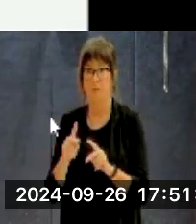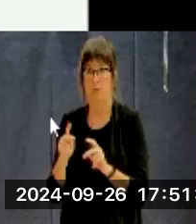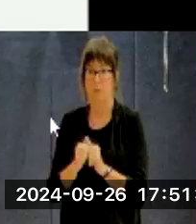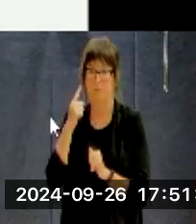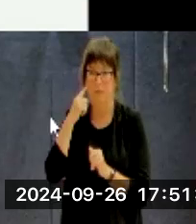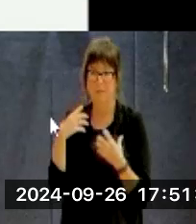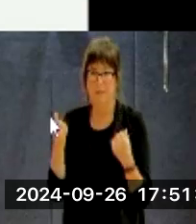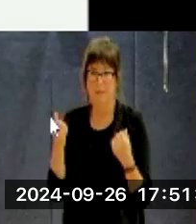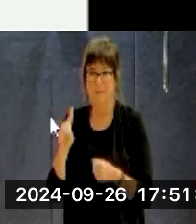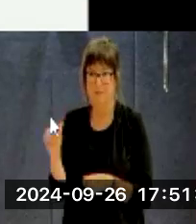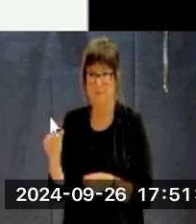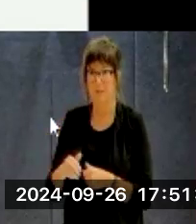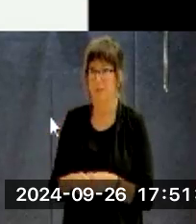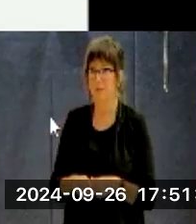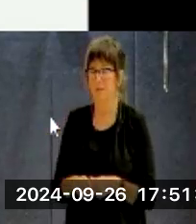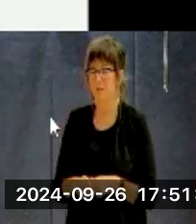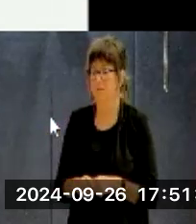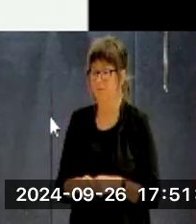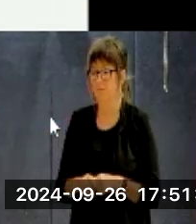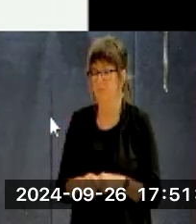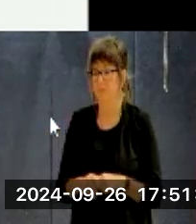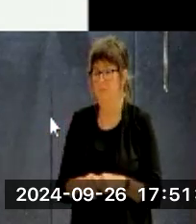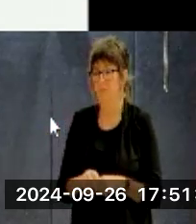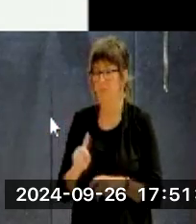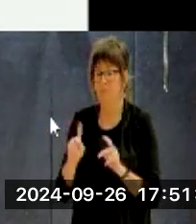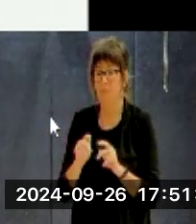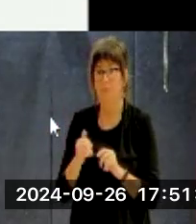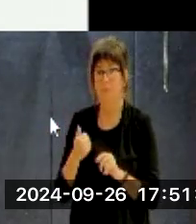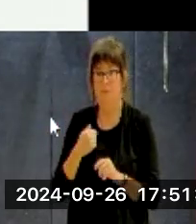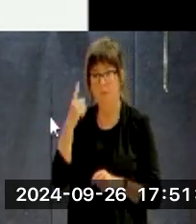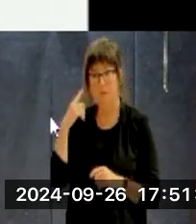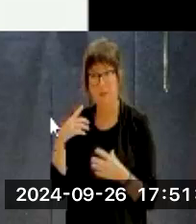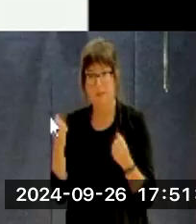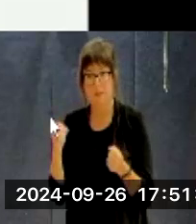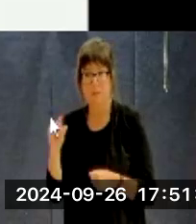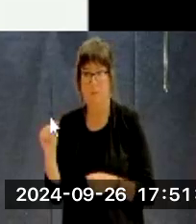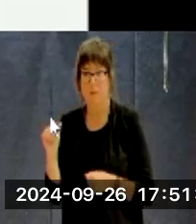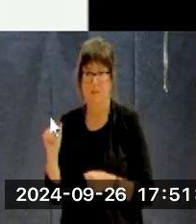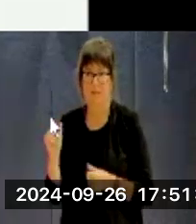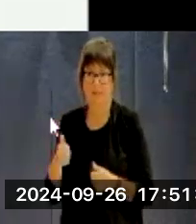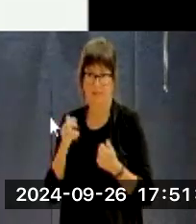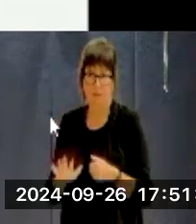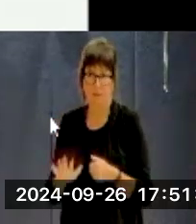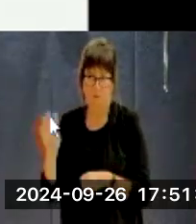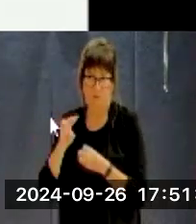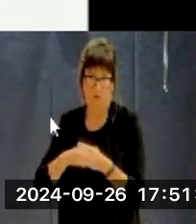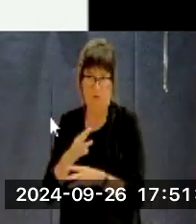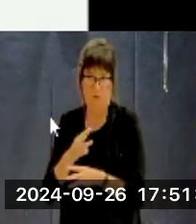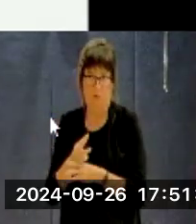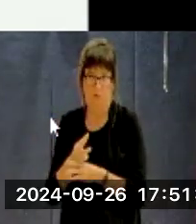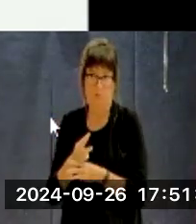health disabilities. Um, People with mental health disabilities are all over the world, all over